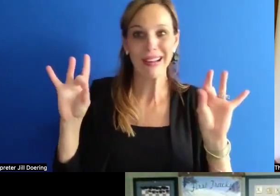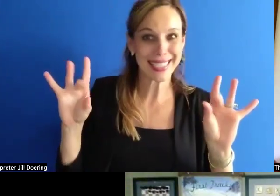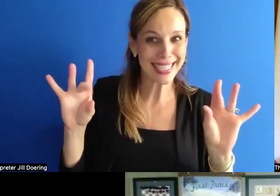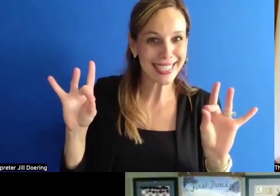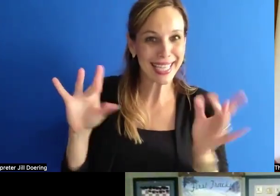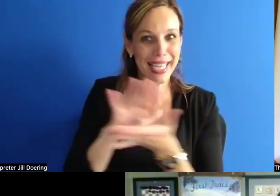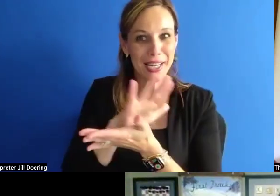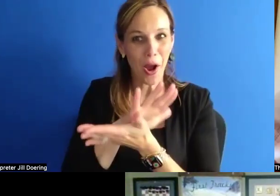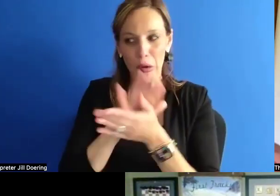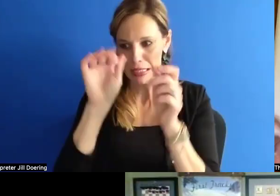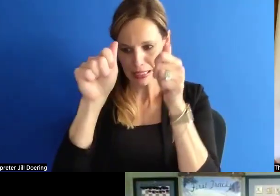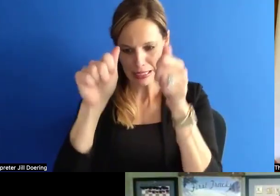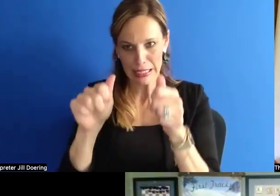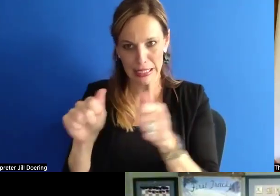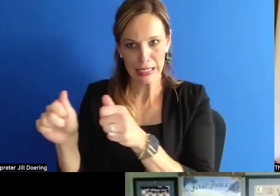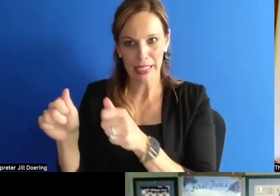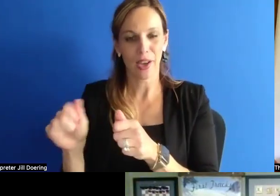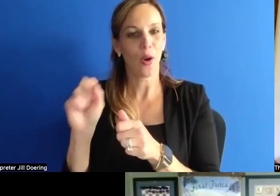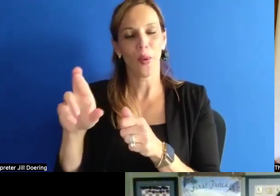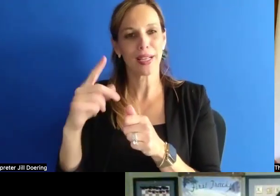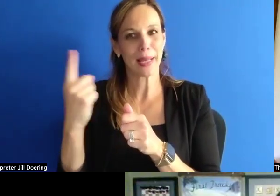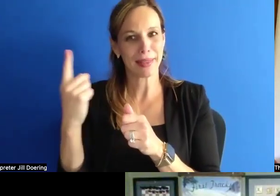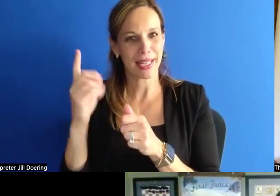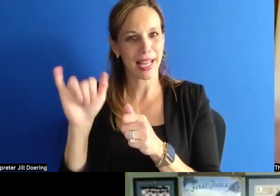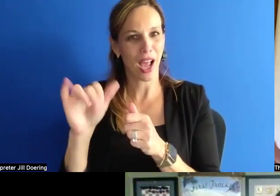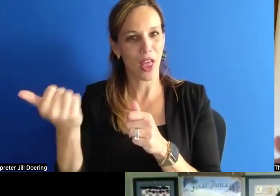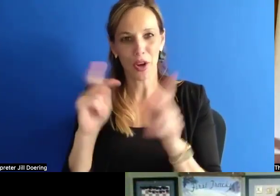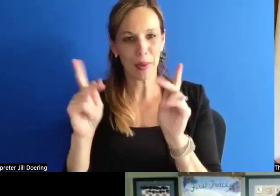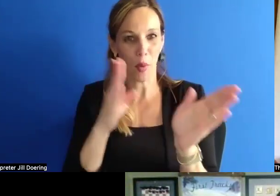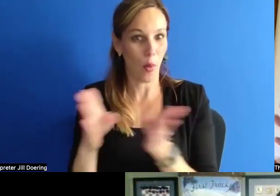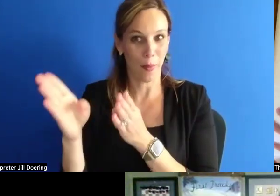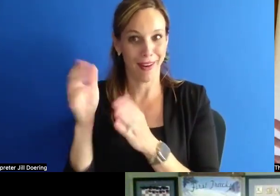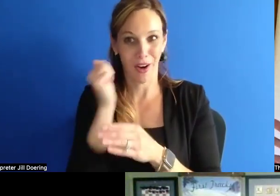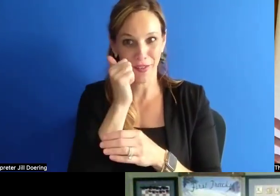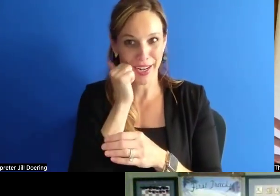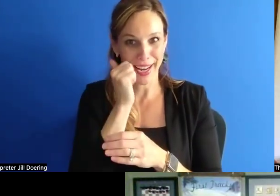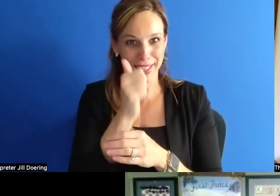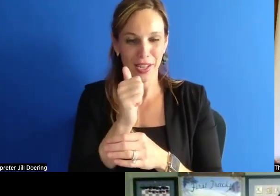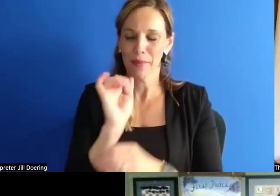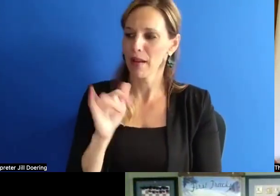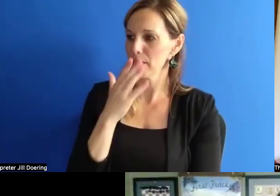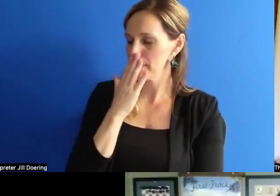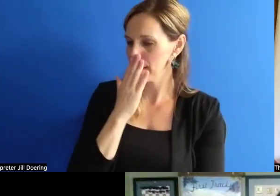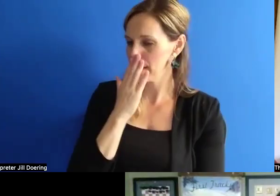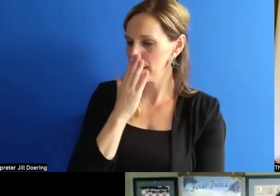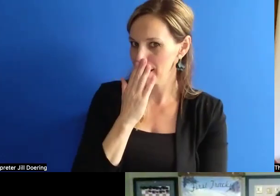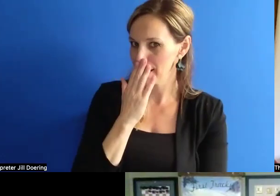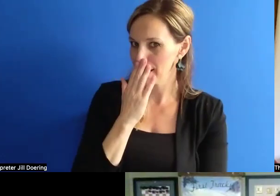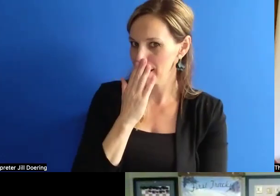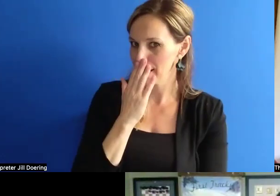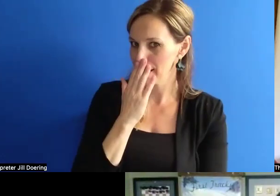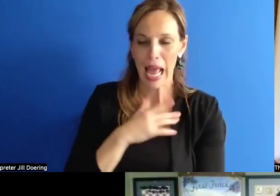like, okay, this, and some will just prepare day by day. So I'm just like, I can't